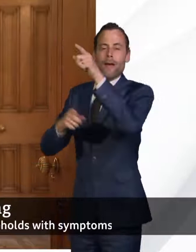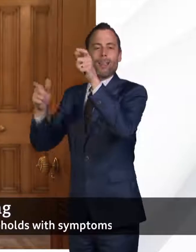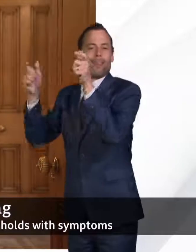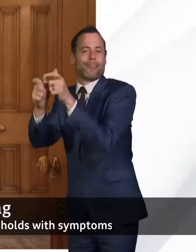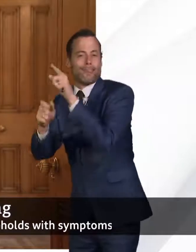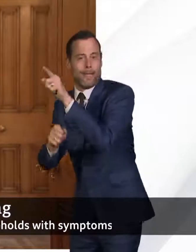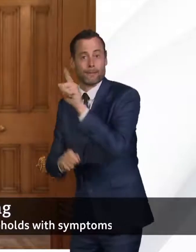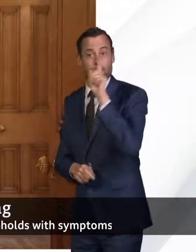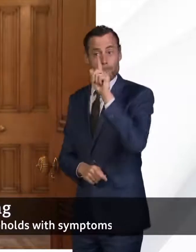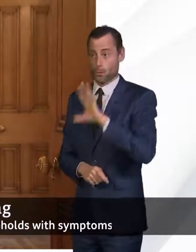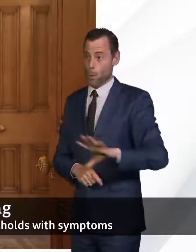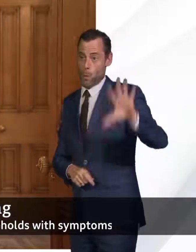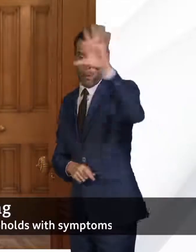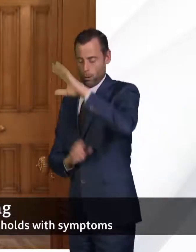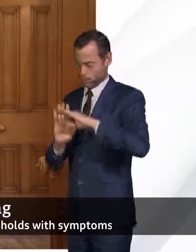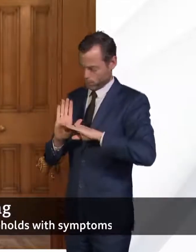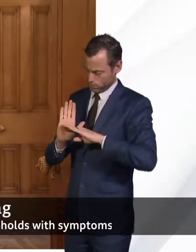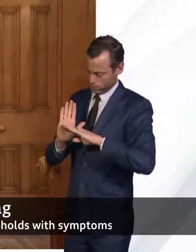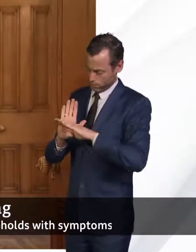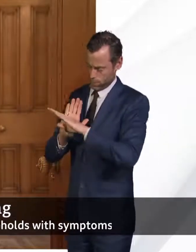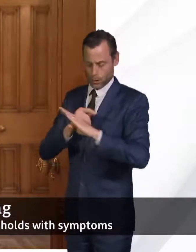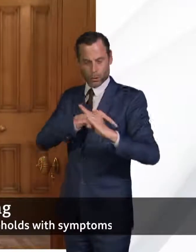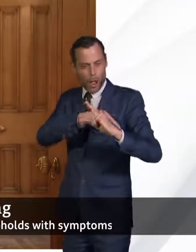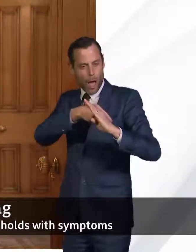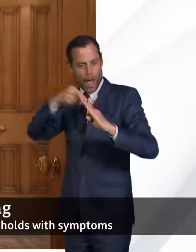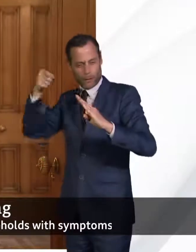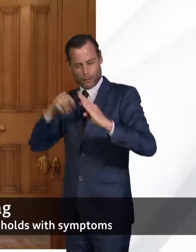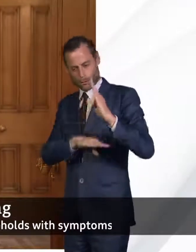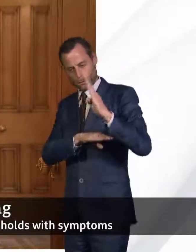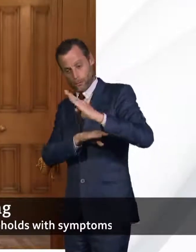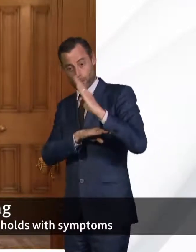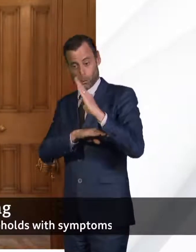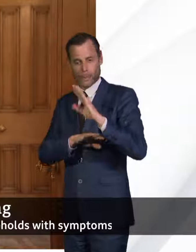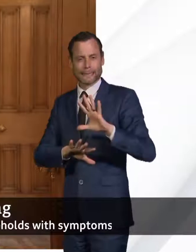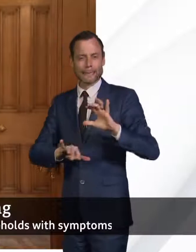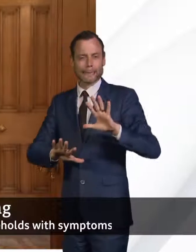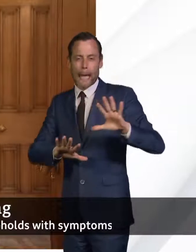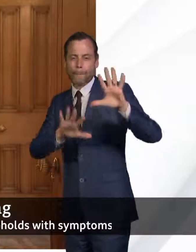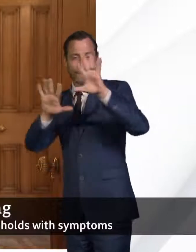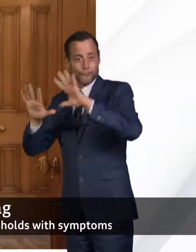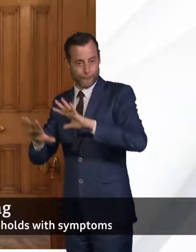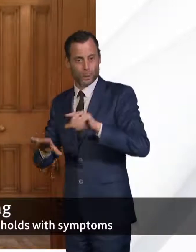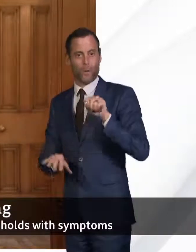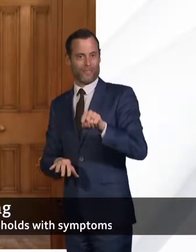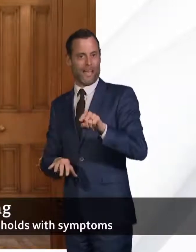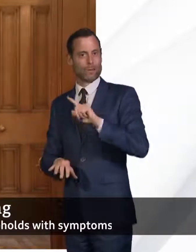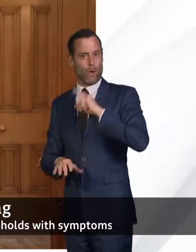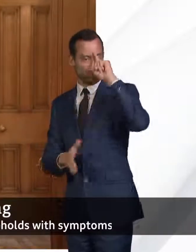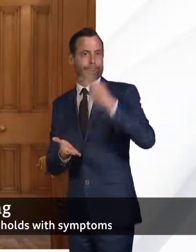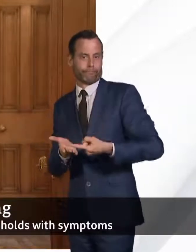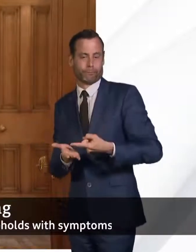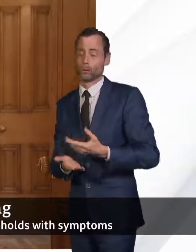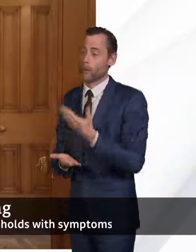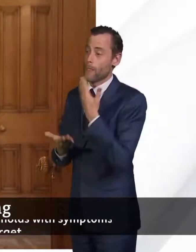things as a whole country together. I hope that makes sense. Thanks very much for coming,